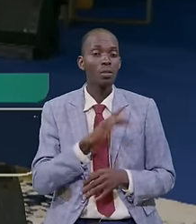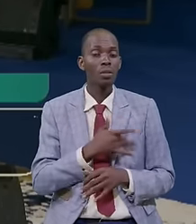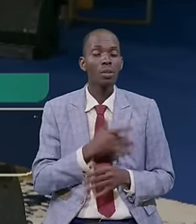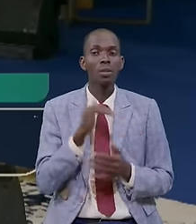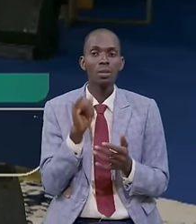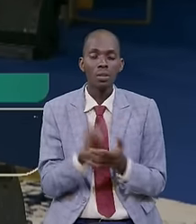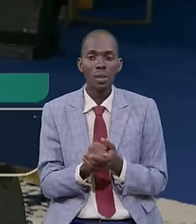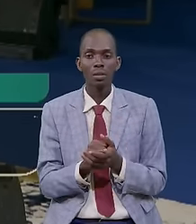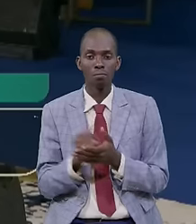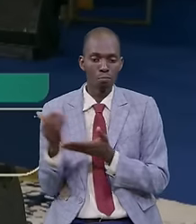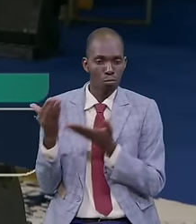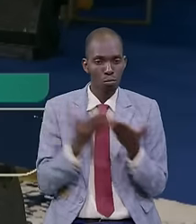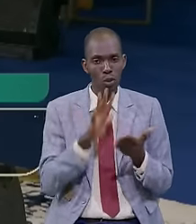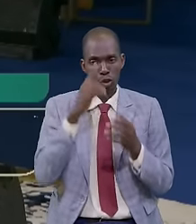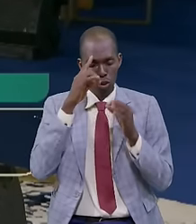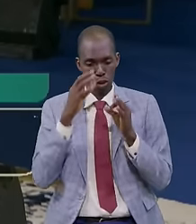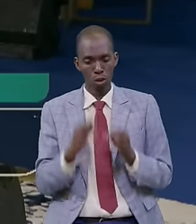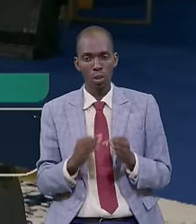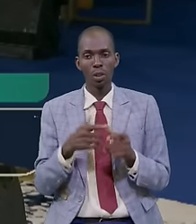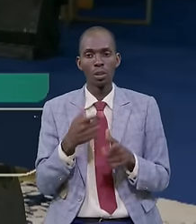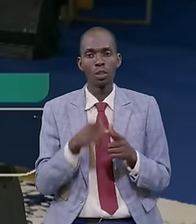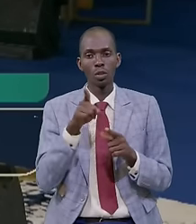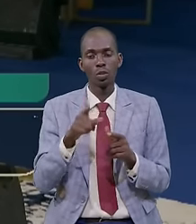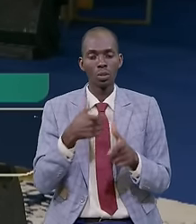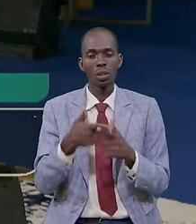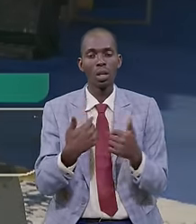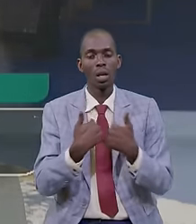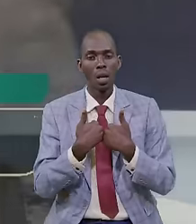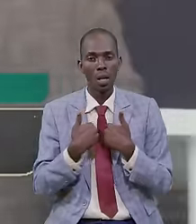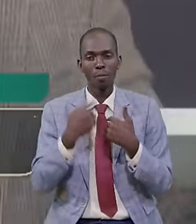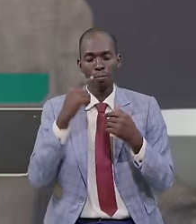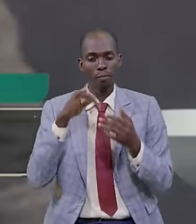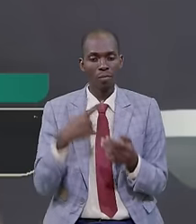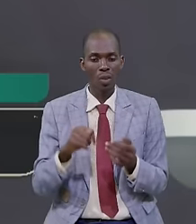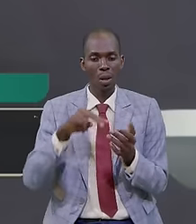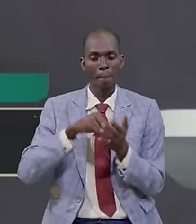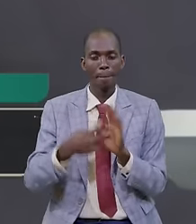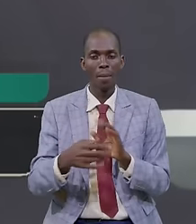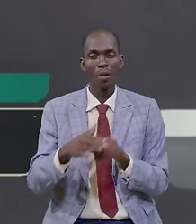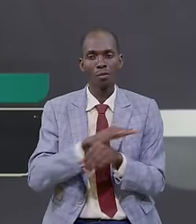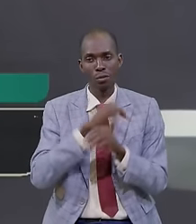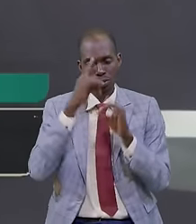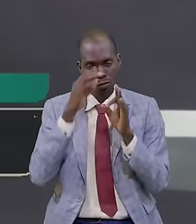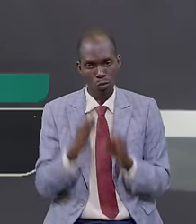decision, and you have the purposeful decision to stand with conviction.